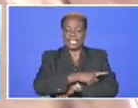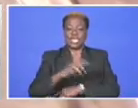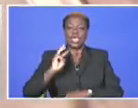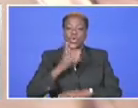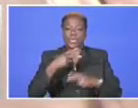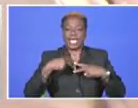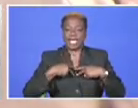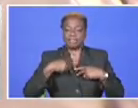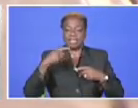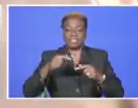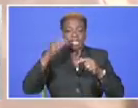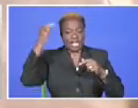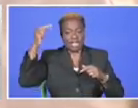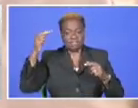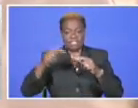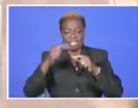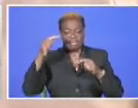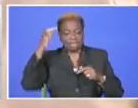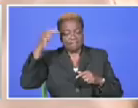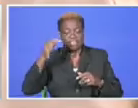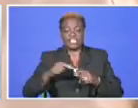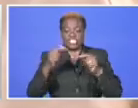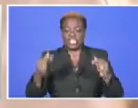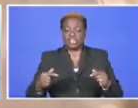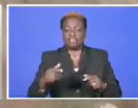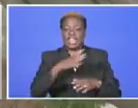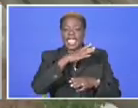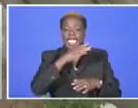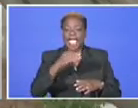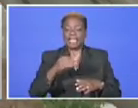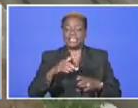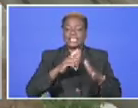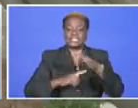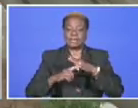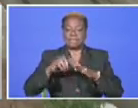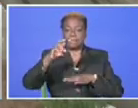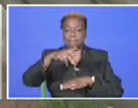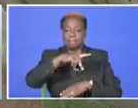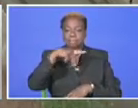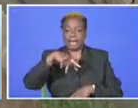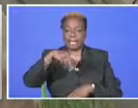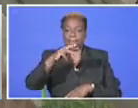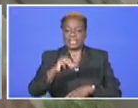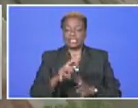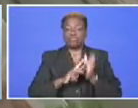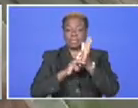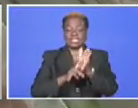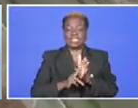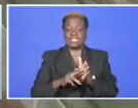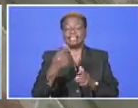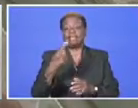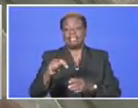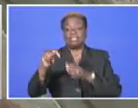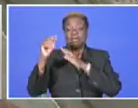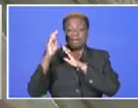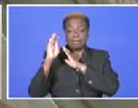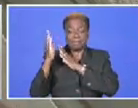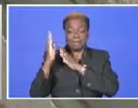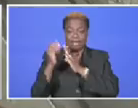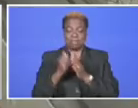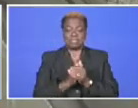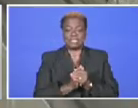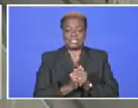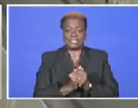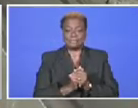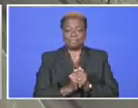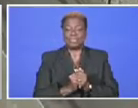Minister representing Grand Bahama, and it's a recognition that our island is truly the second